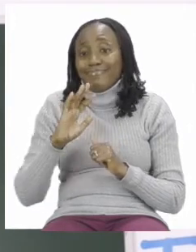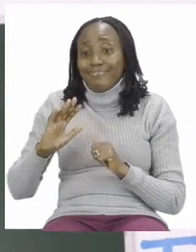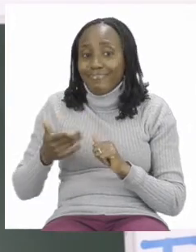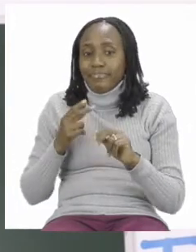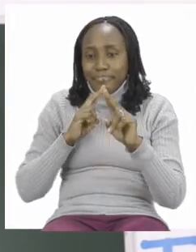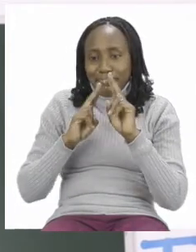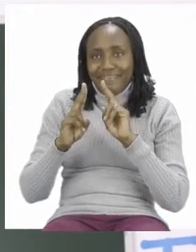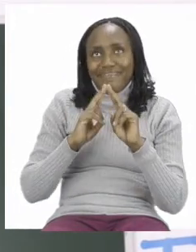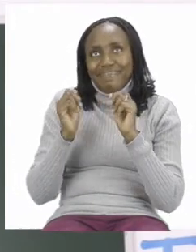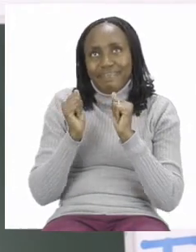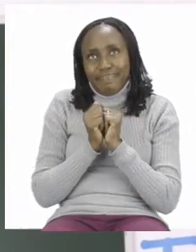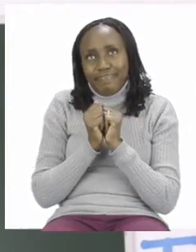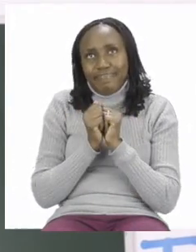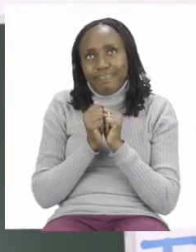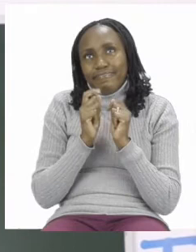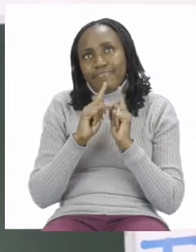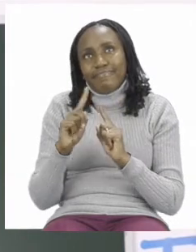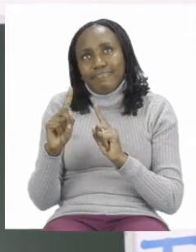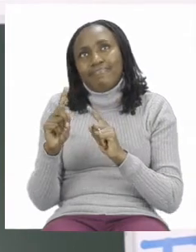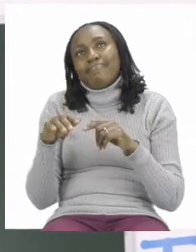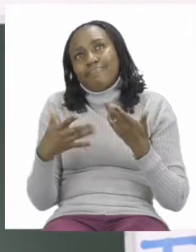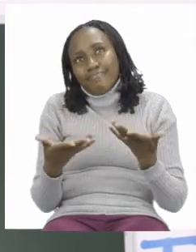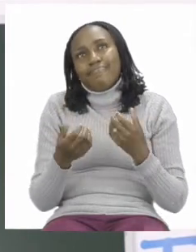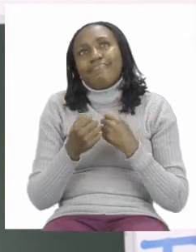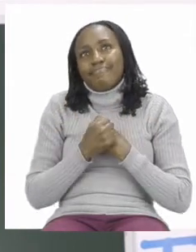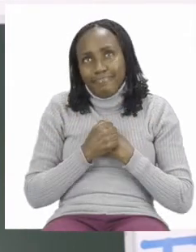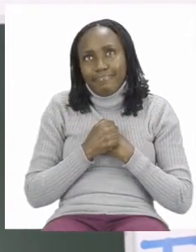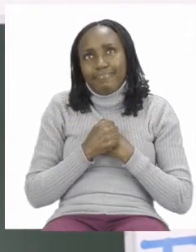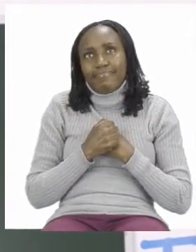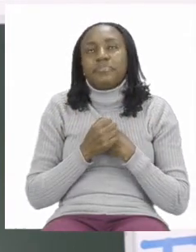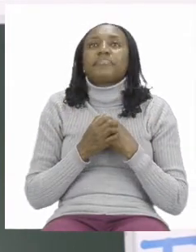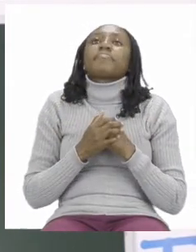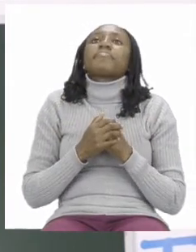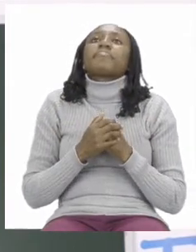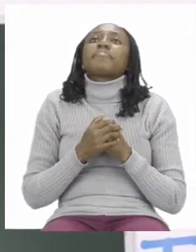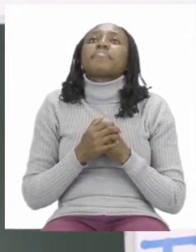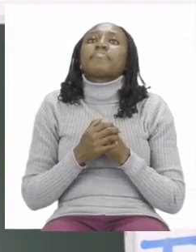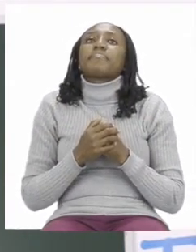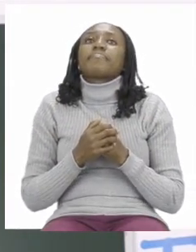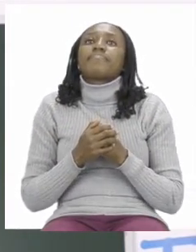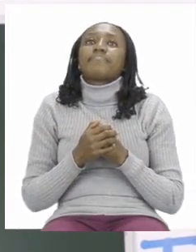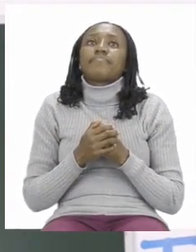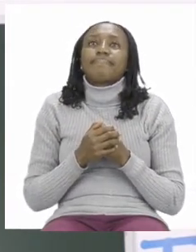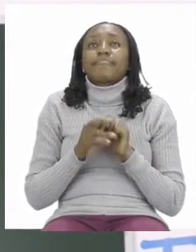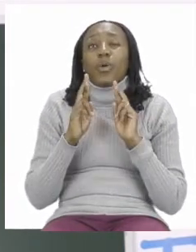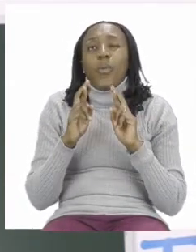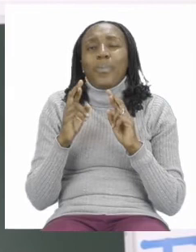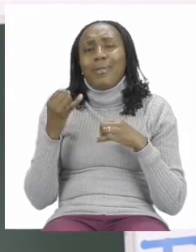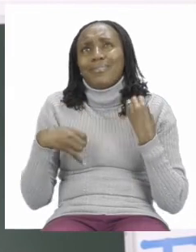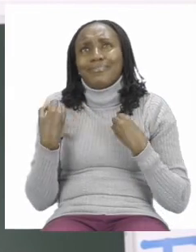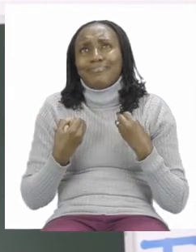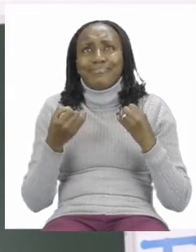sources with a parent or a teacher. Now everyone, I hope you will have fun coloring all